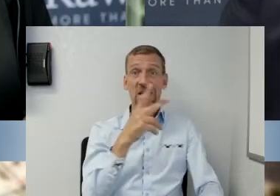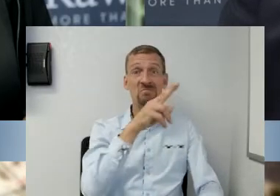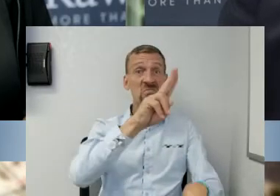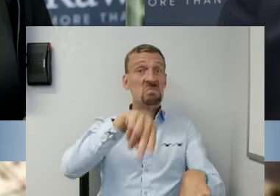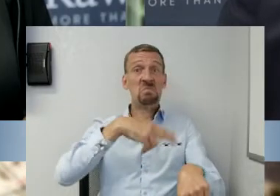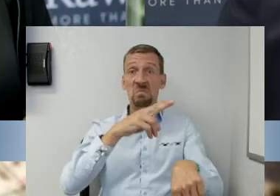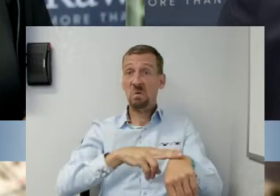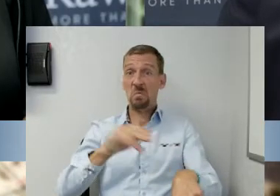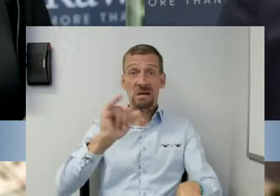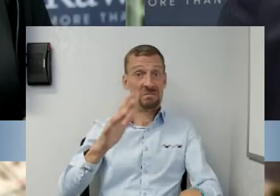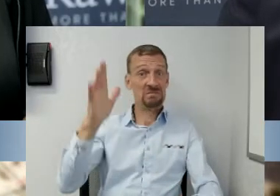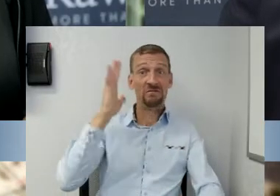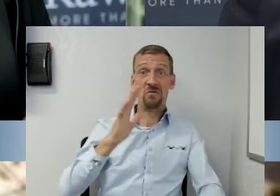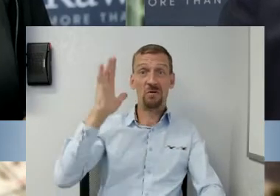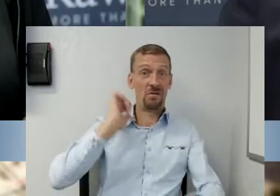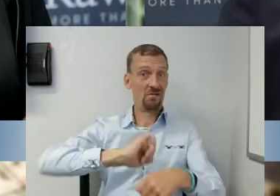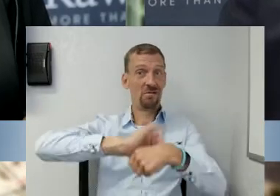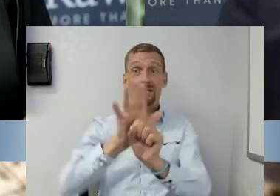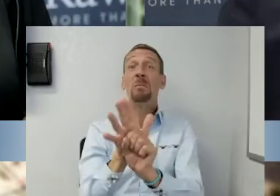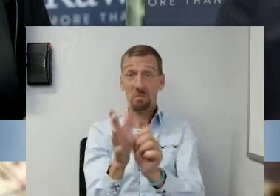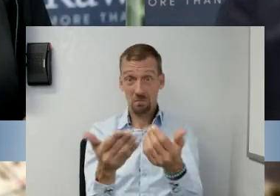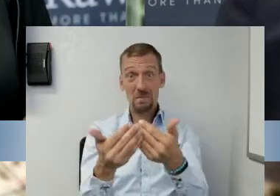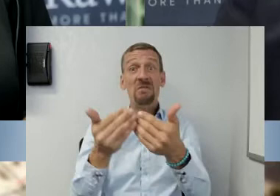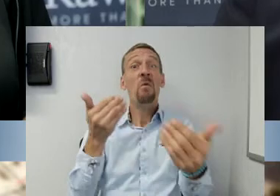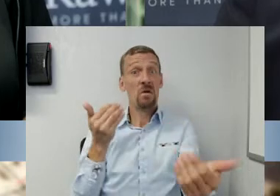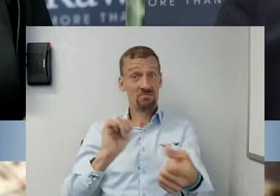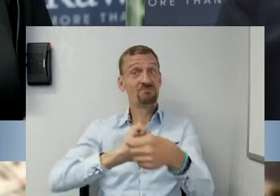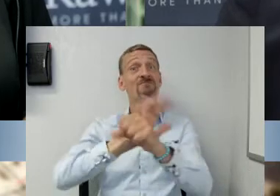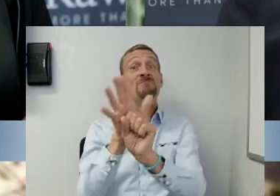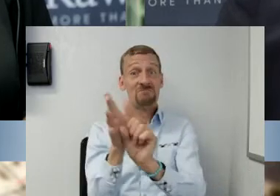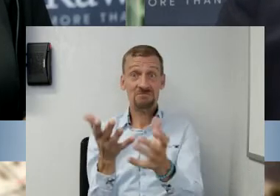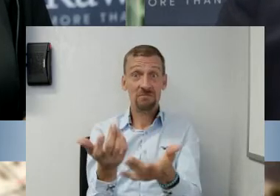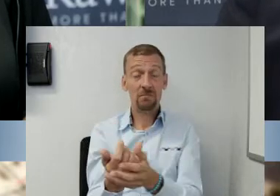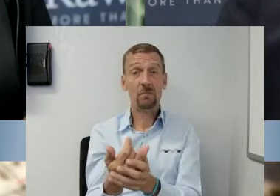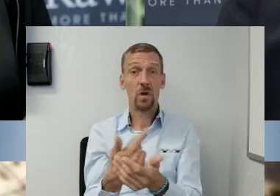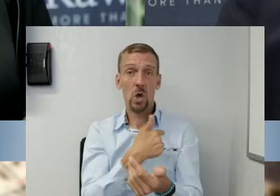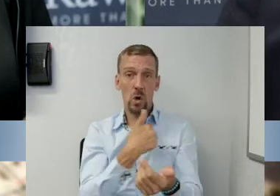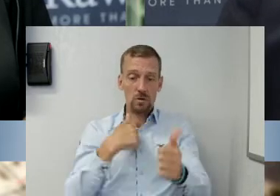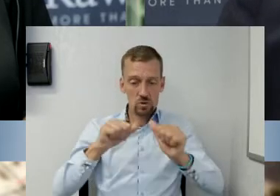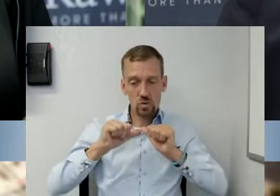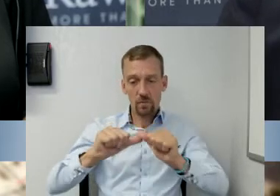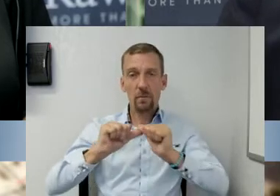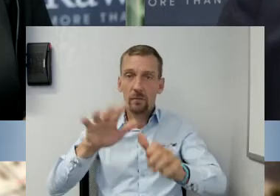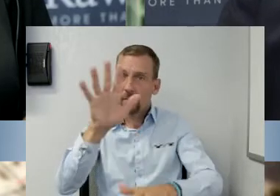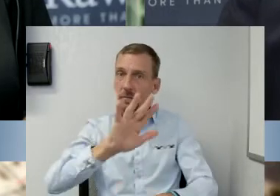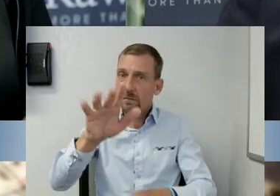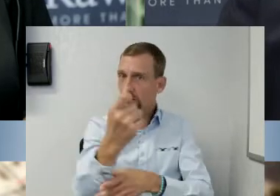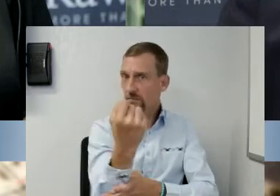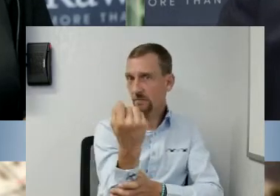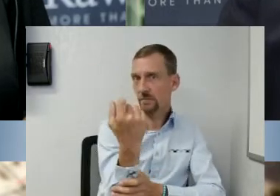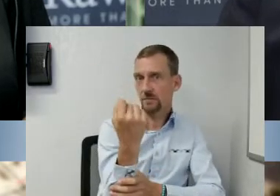we probably were pre-COVID. We're running pretty consistently about 11 operating